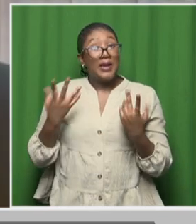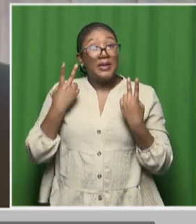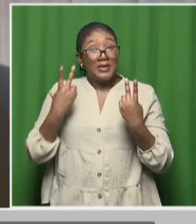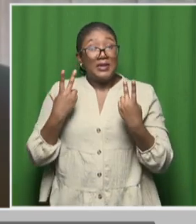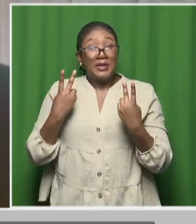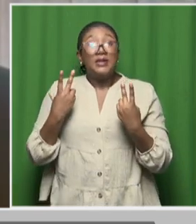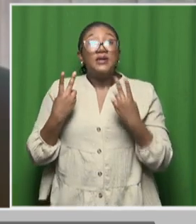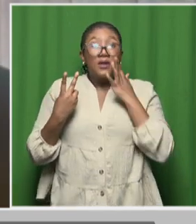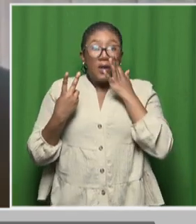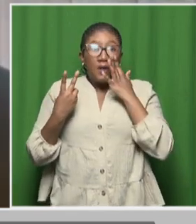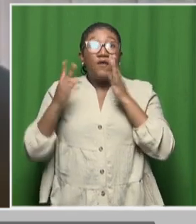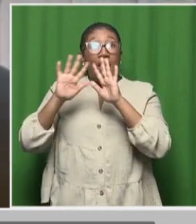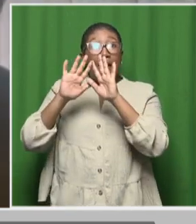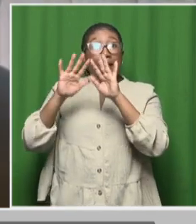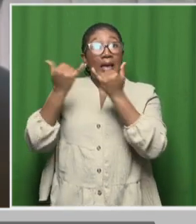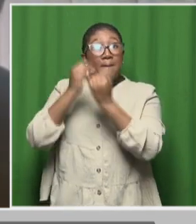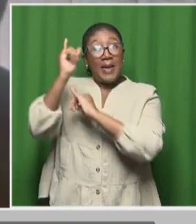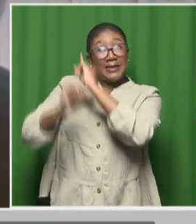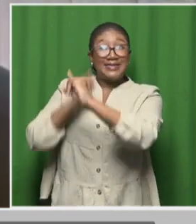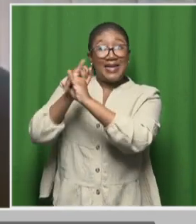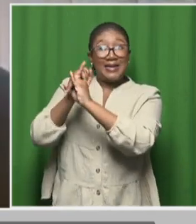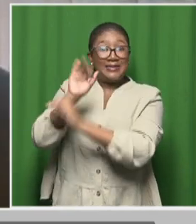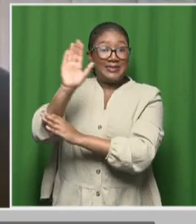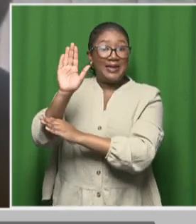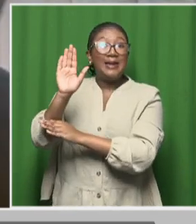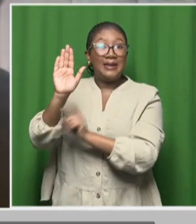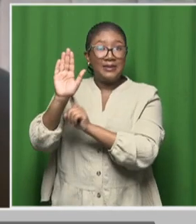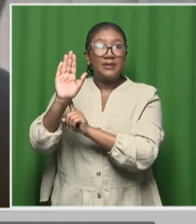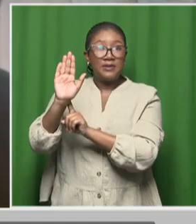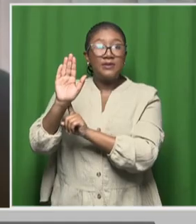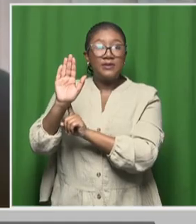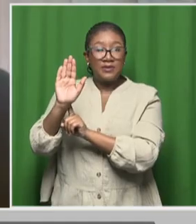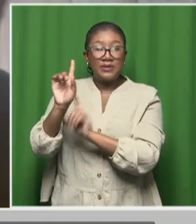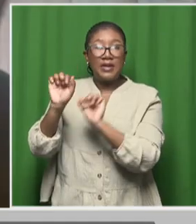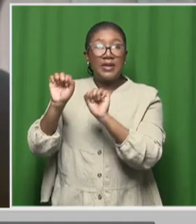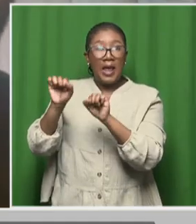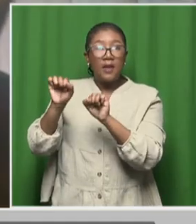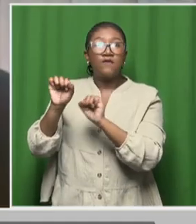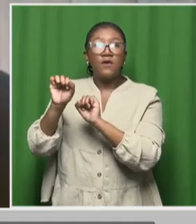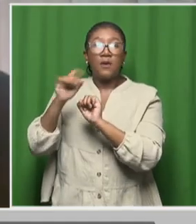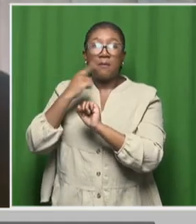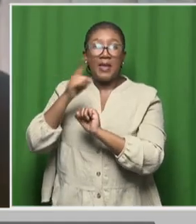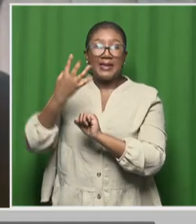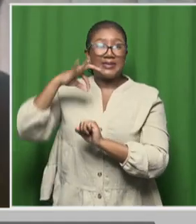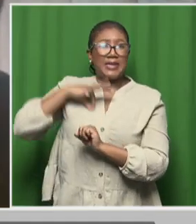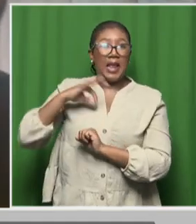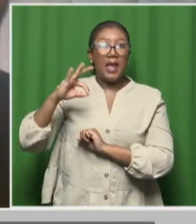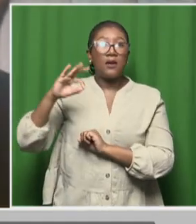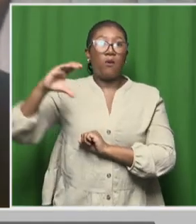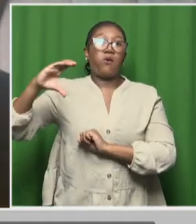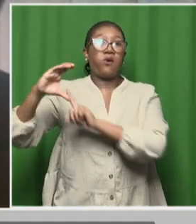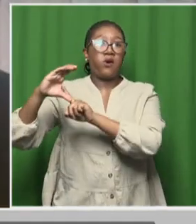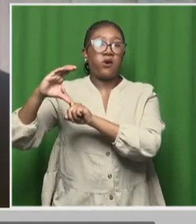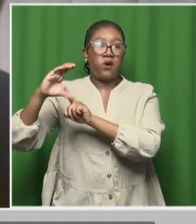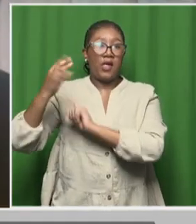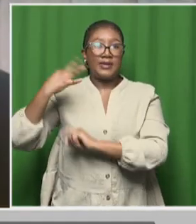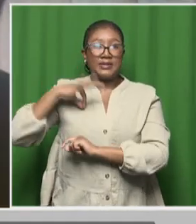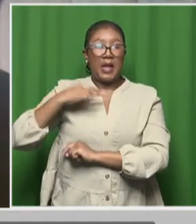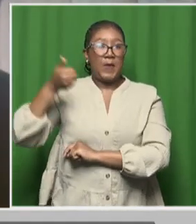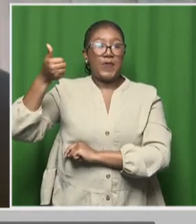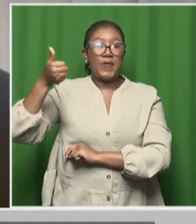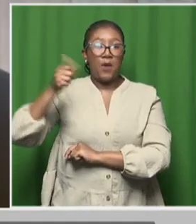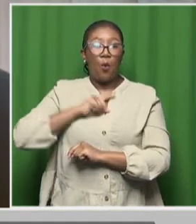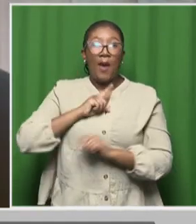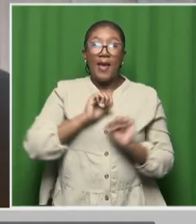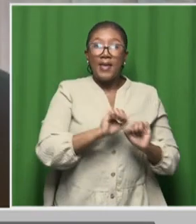companies outside, right, international companies are definitely going to pay what way much more, like higher salaries to data scientists, right? Because the demand is not only